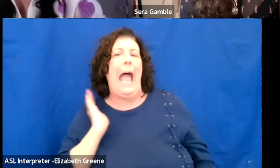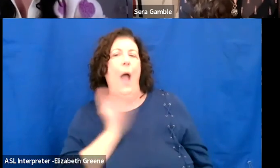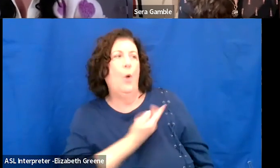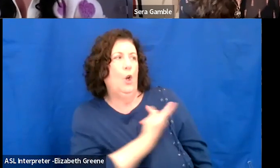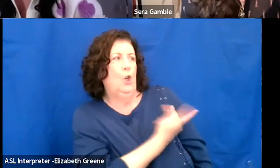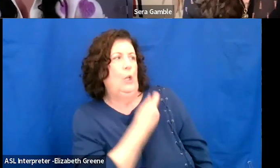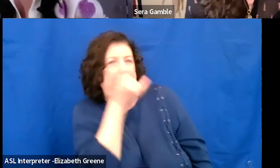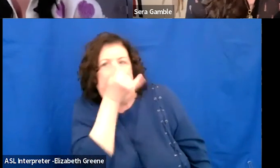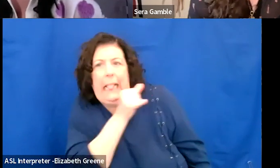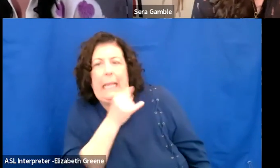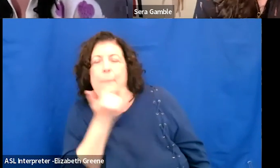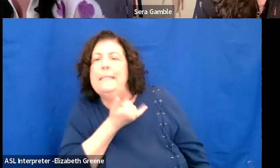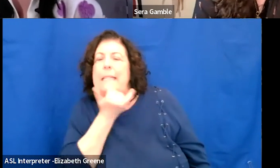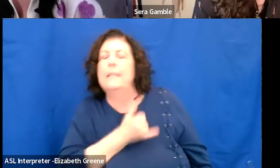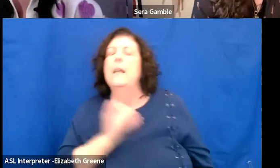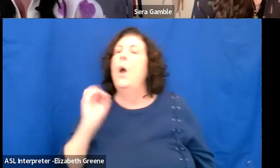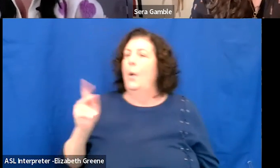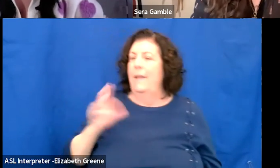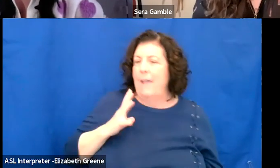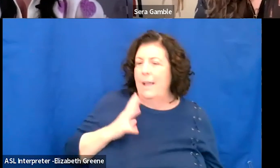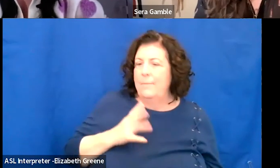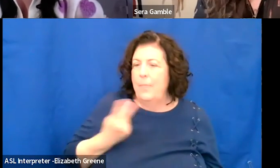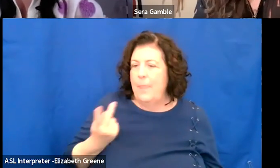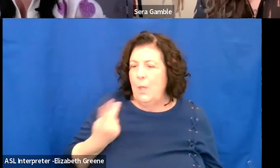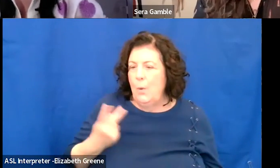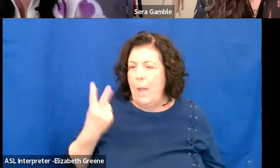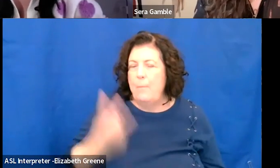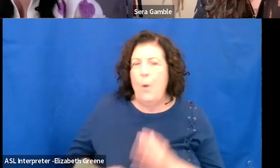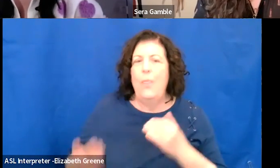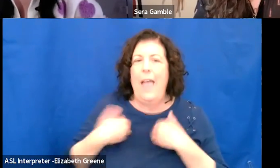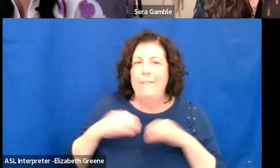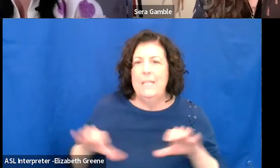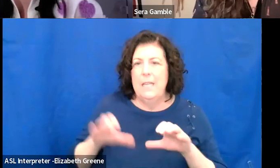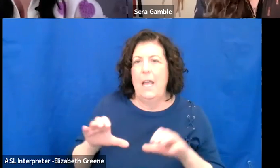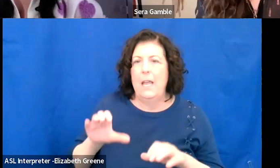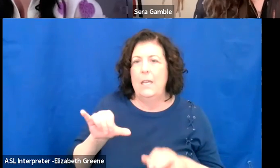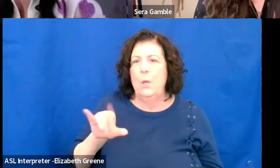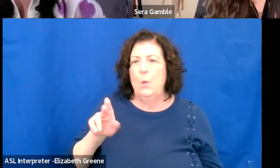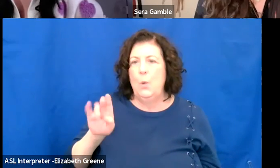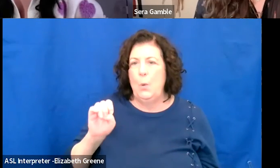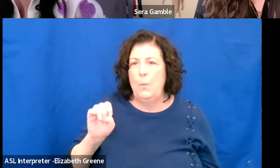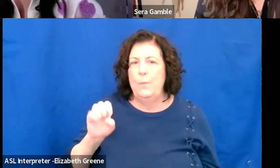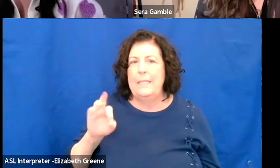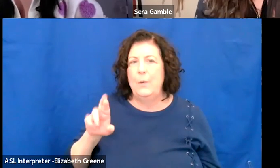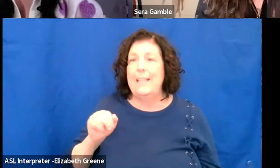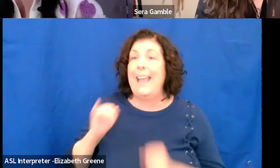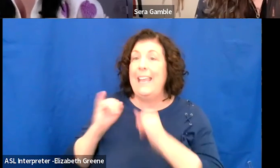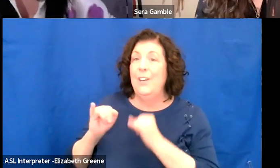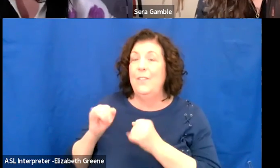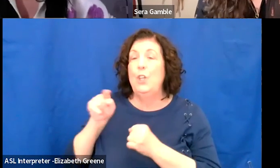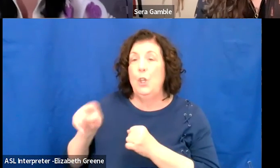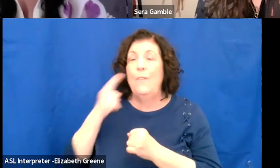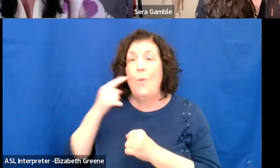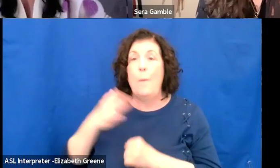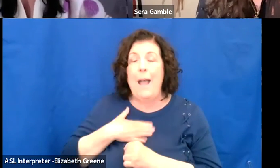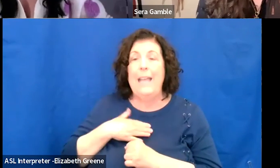mistakes. So you and I both have done YouTube series. I interviewed you for mine.